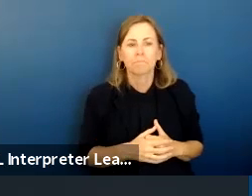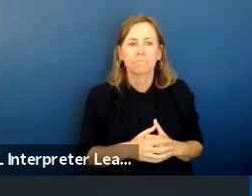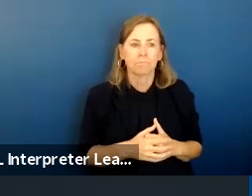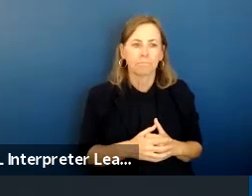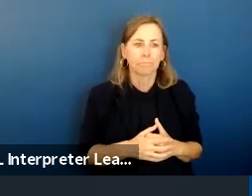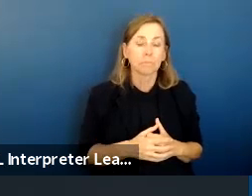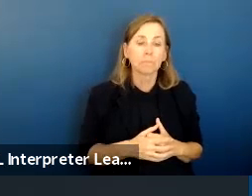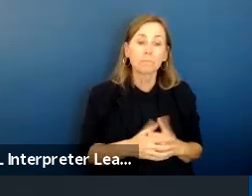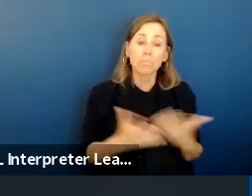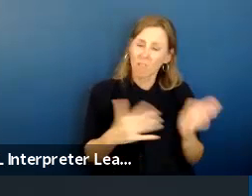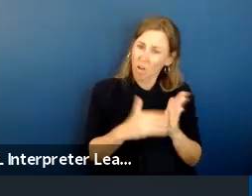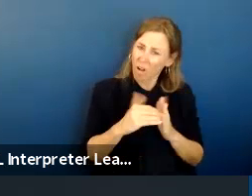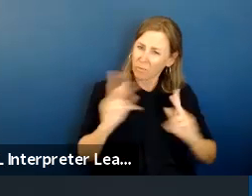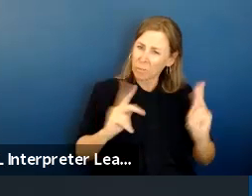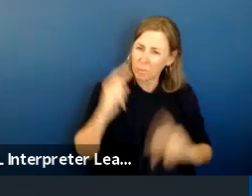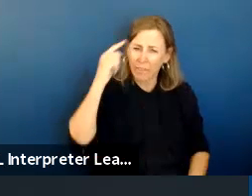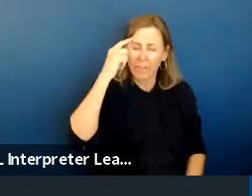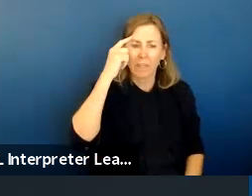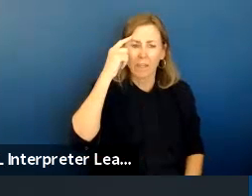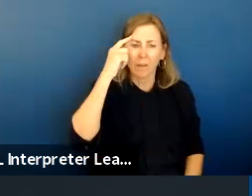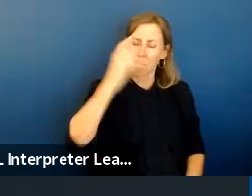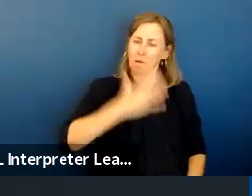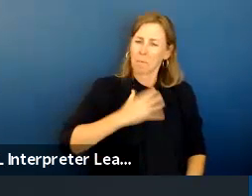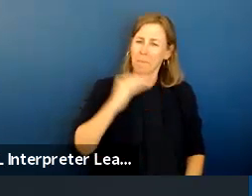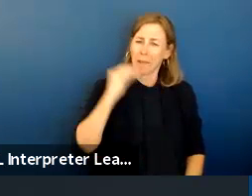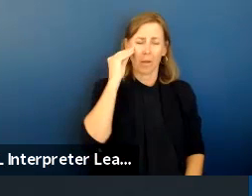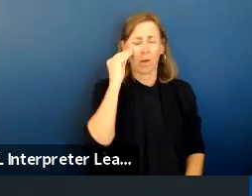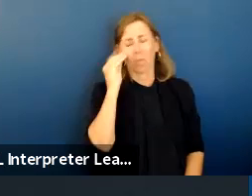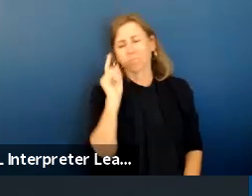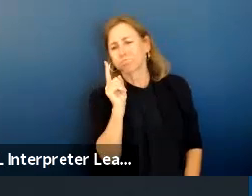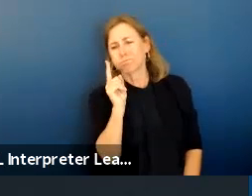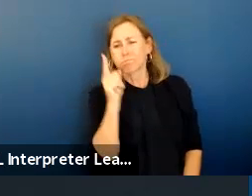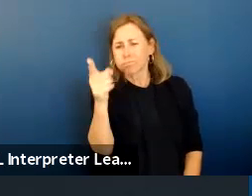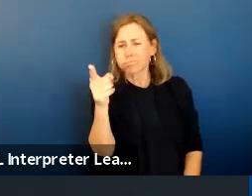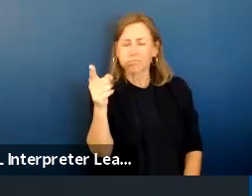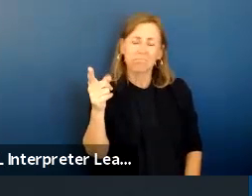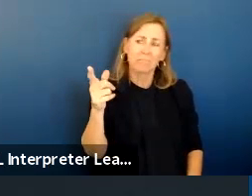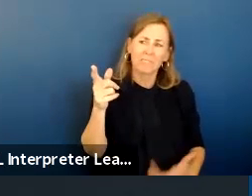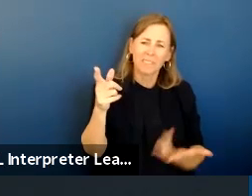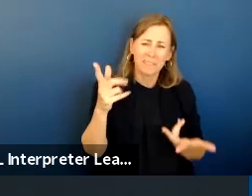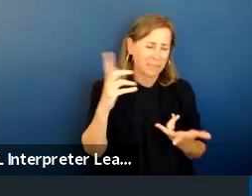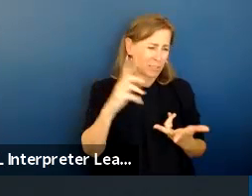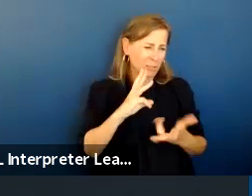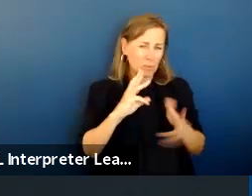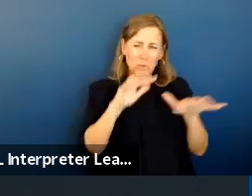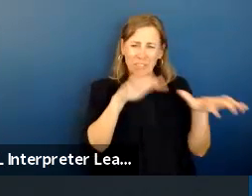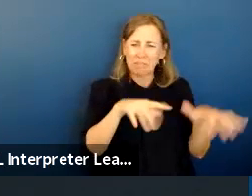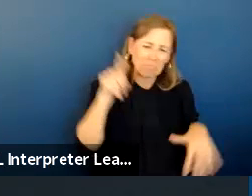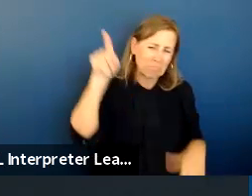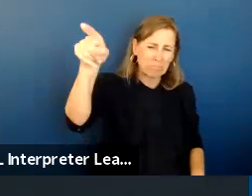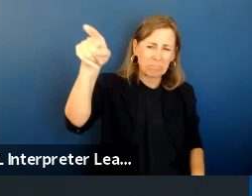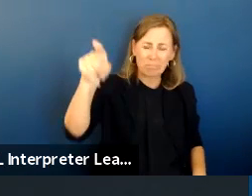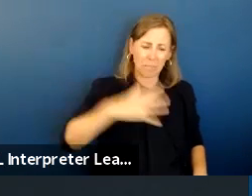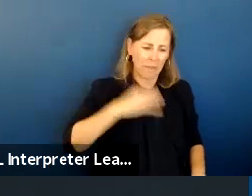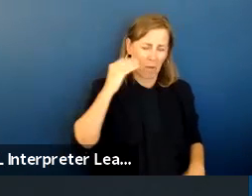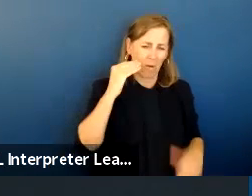So many people believe that they're not located near a stream or a body of water, that there's not a flood risk from flooding. But you